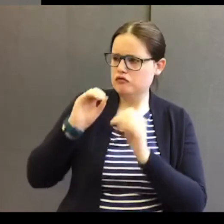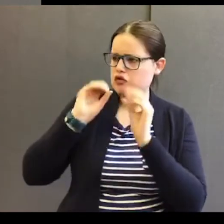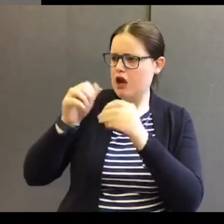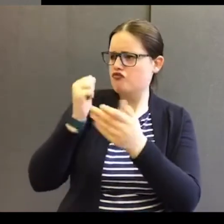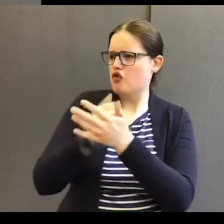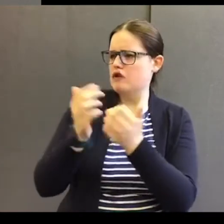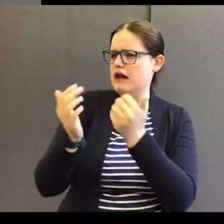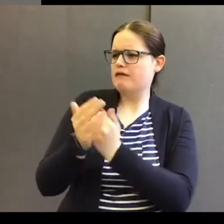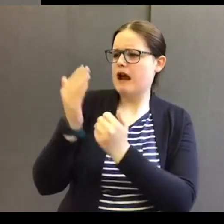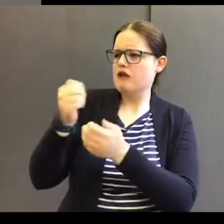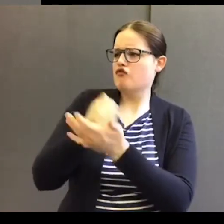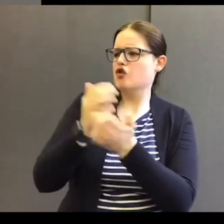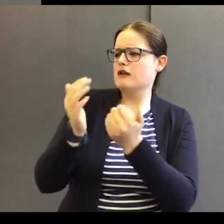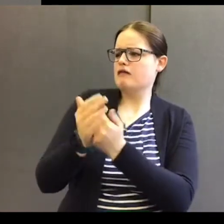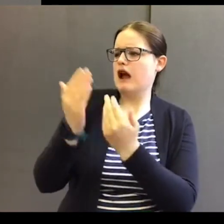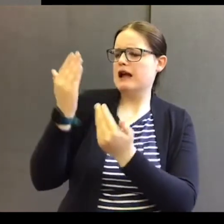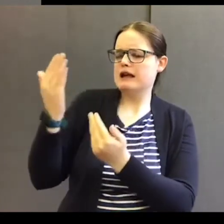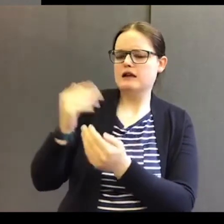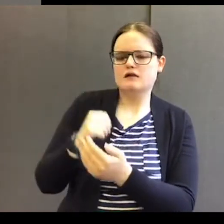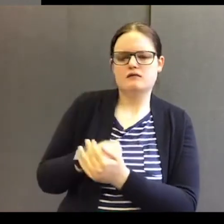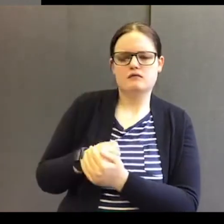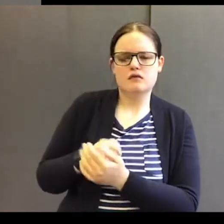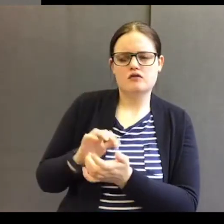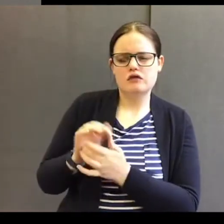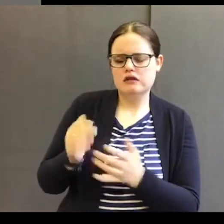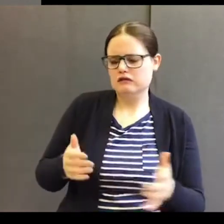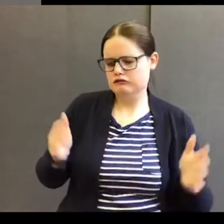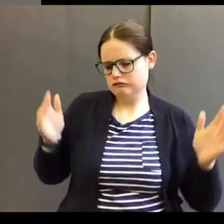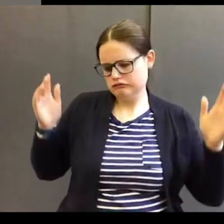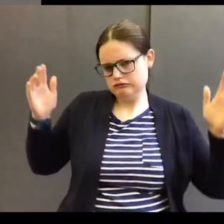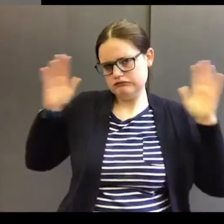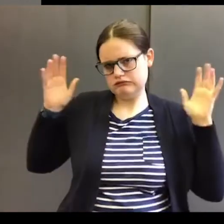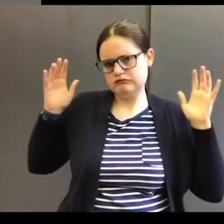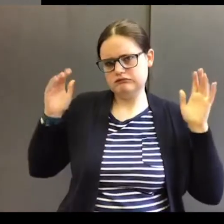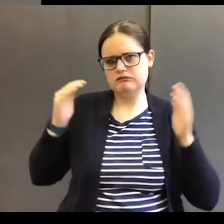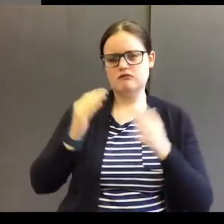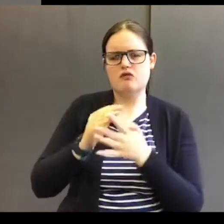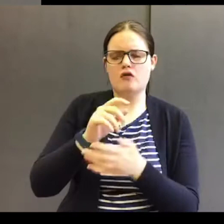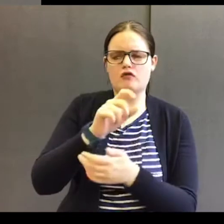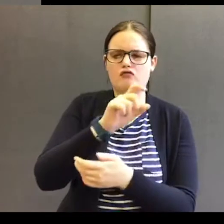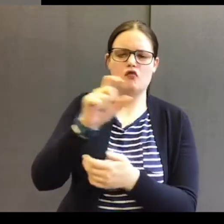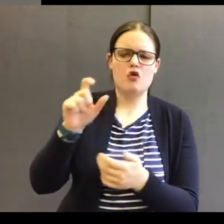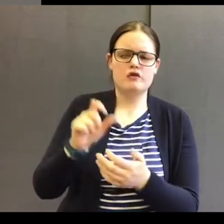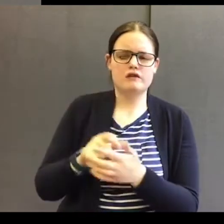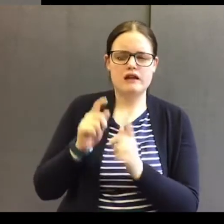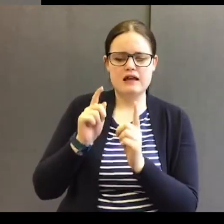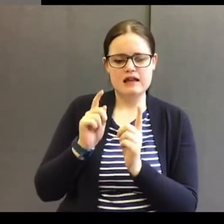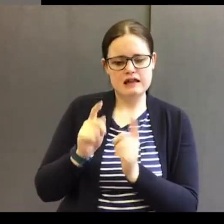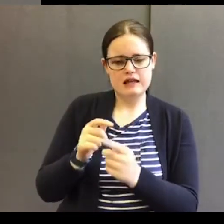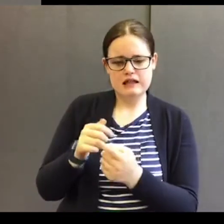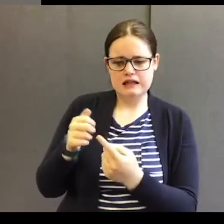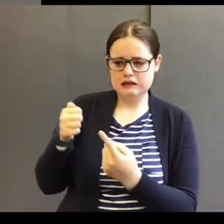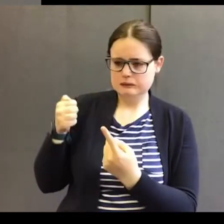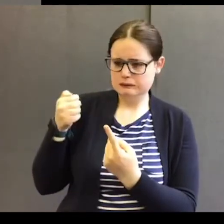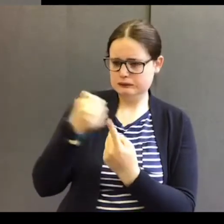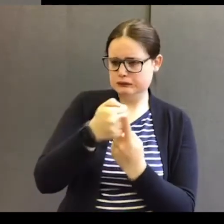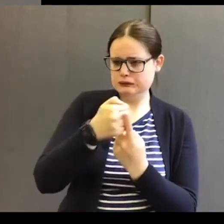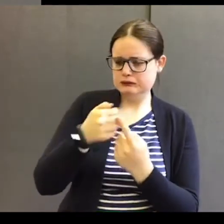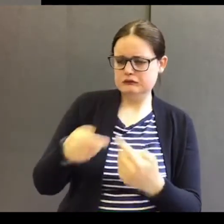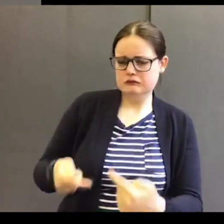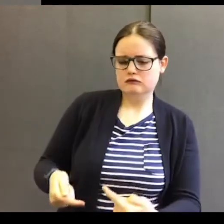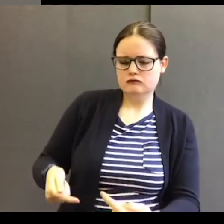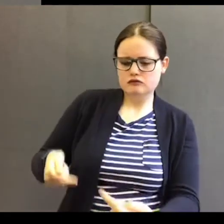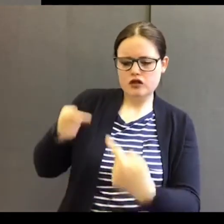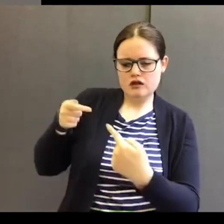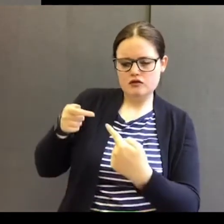that shouted, "Crucify him." And he was hung on the tree. It's this